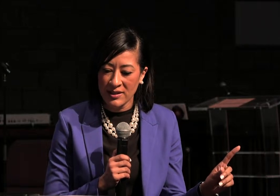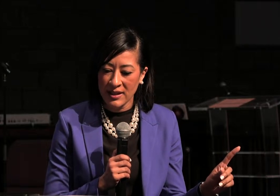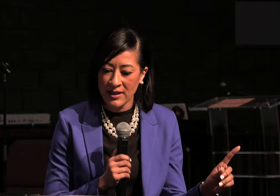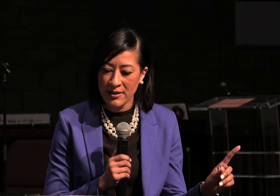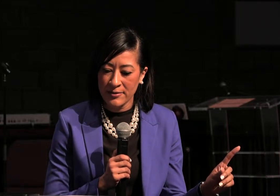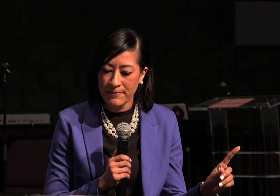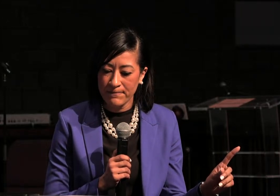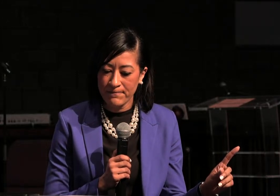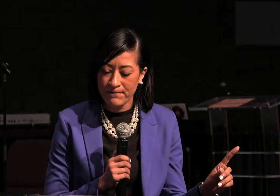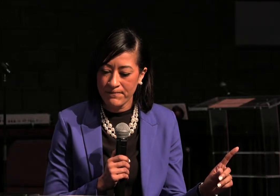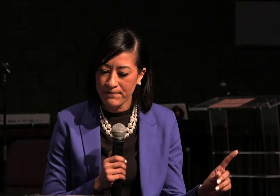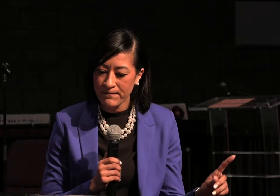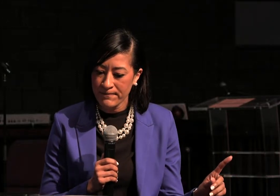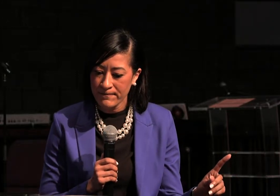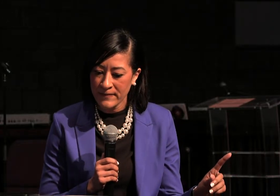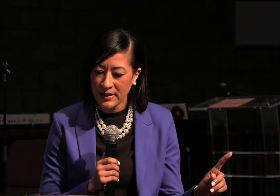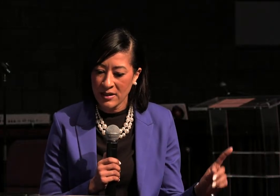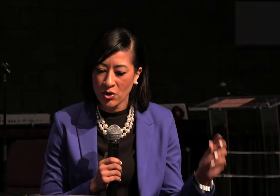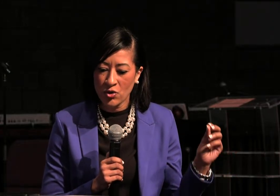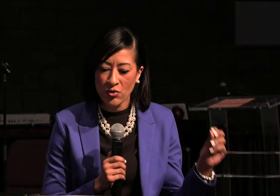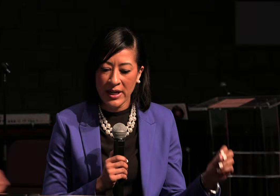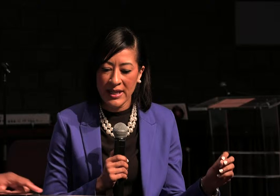was the